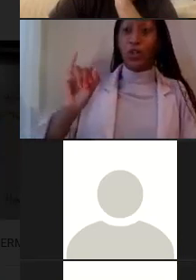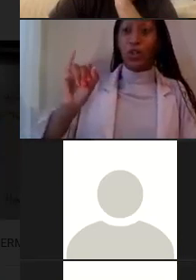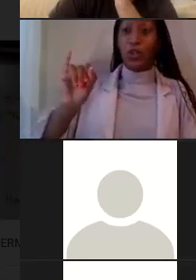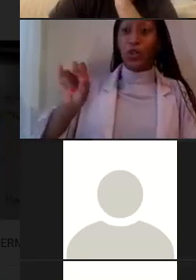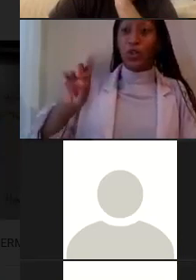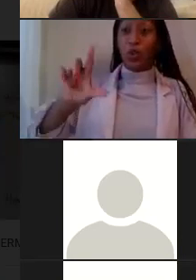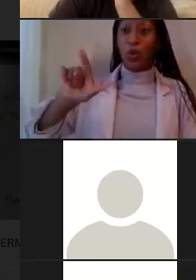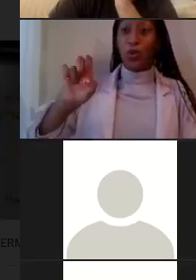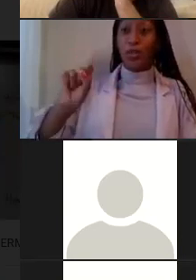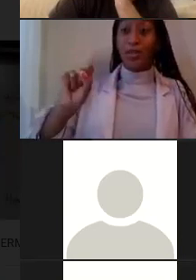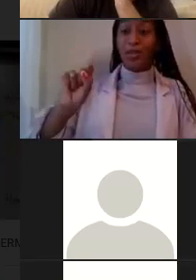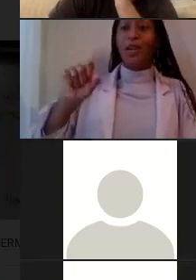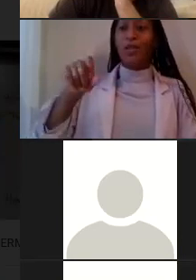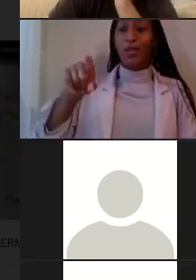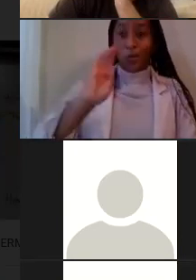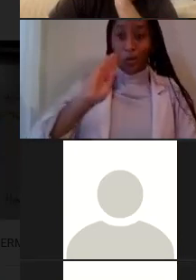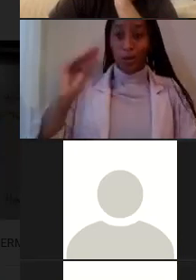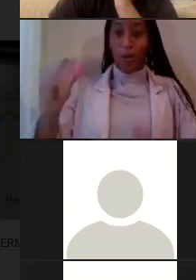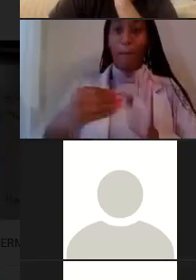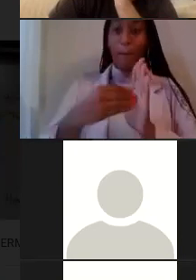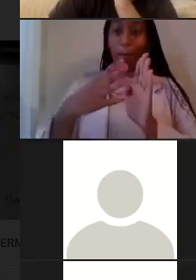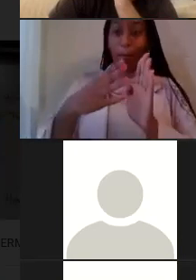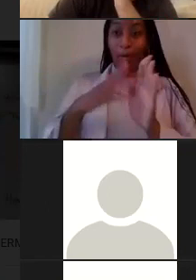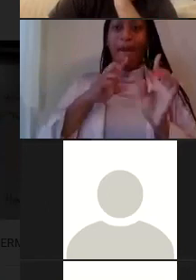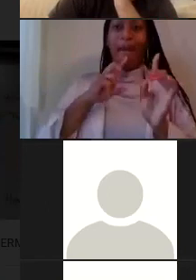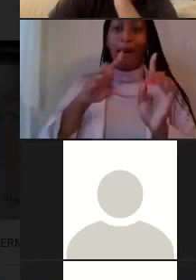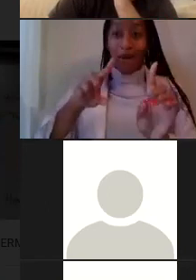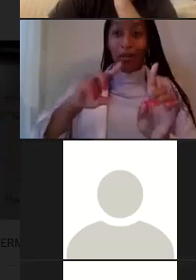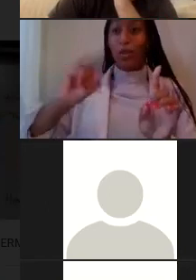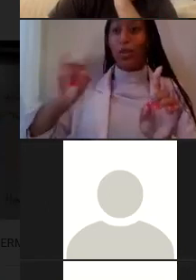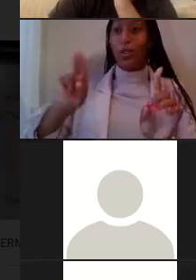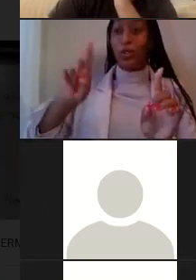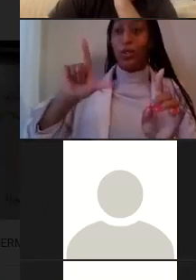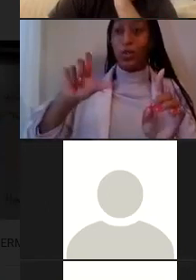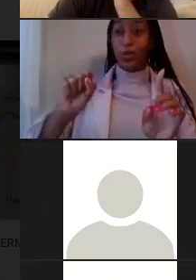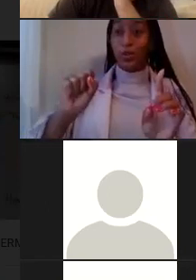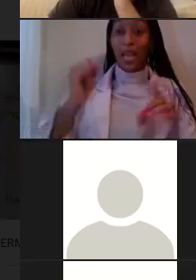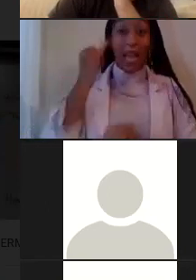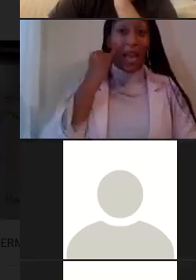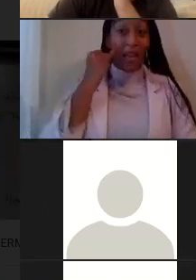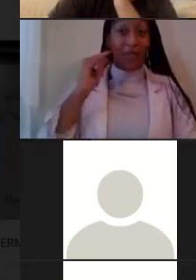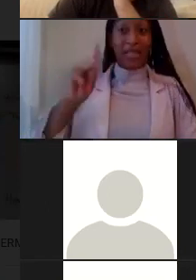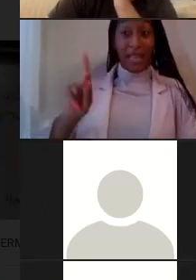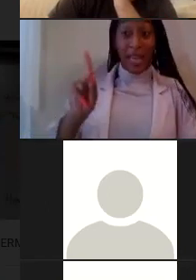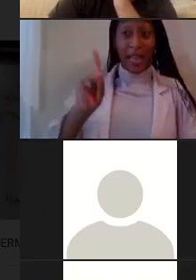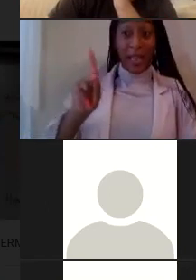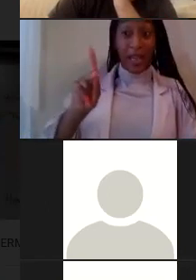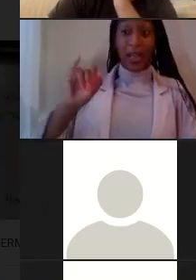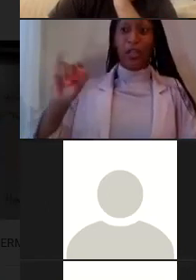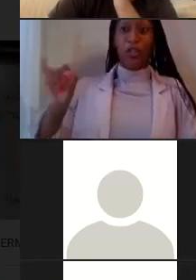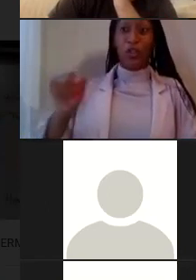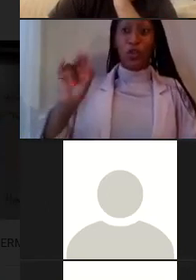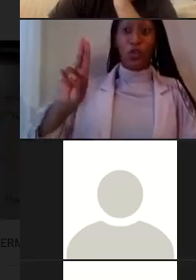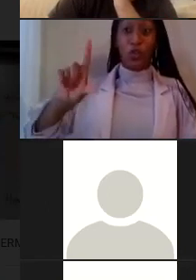in kilojoules. That doesn't matter. Okay. So when I